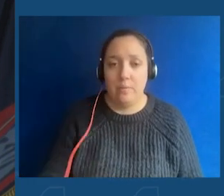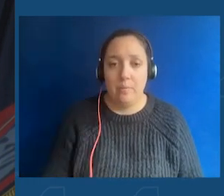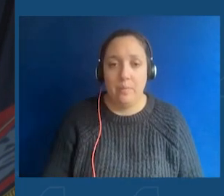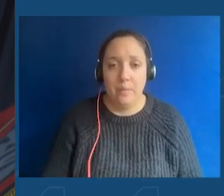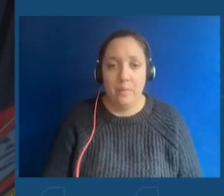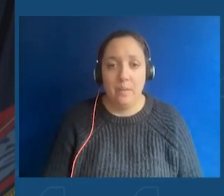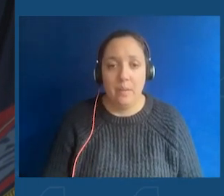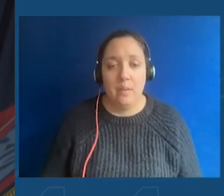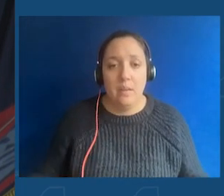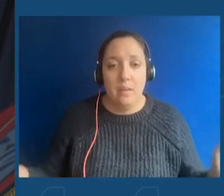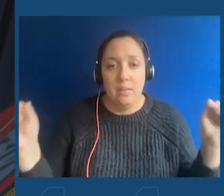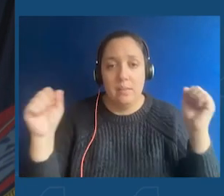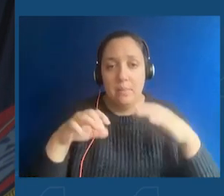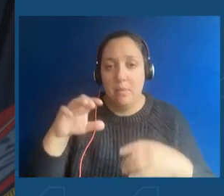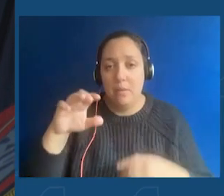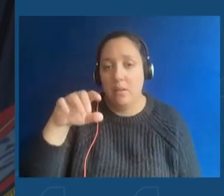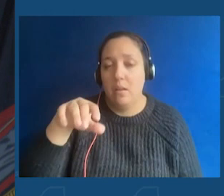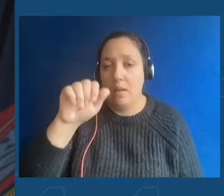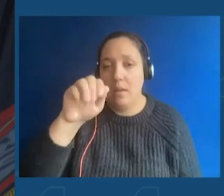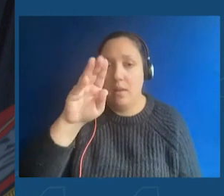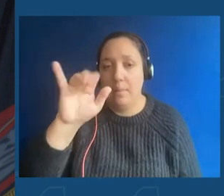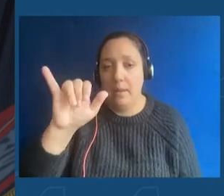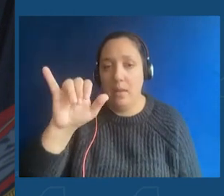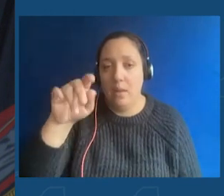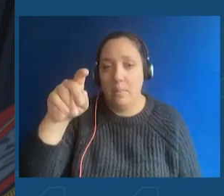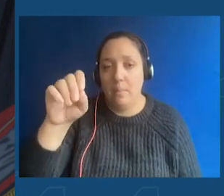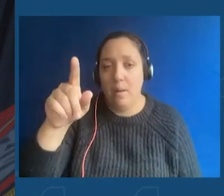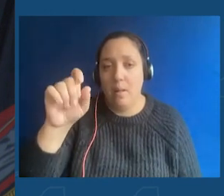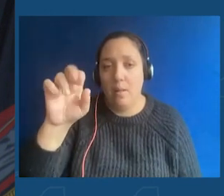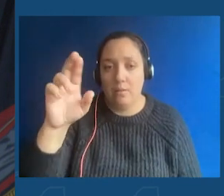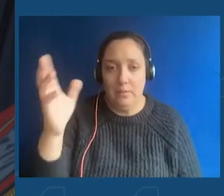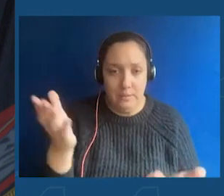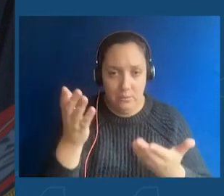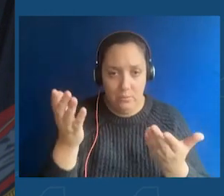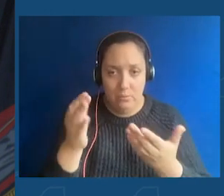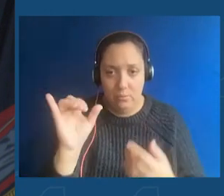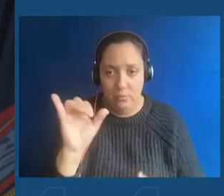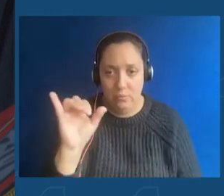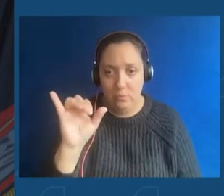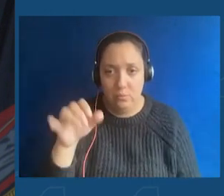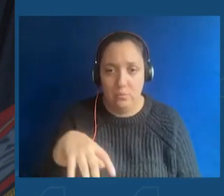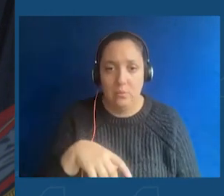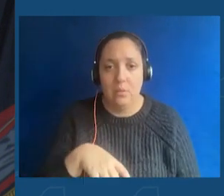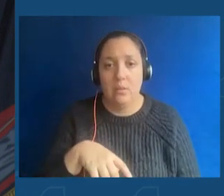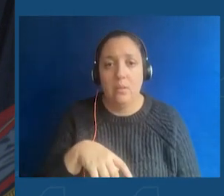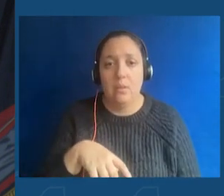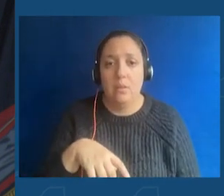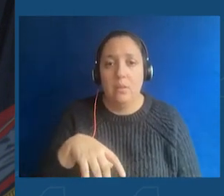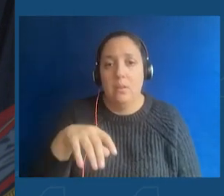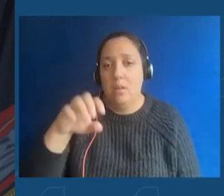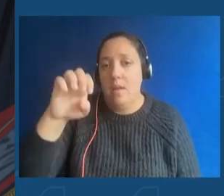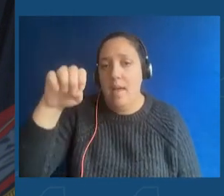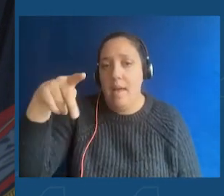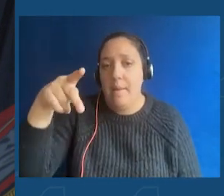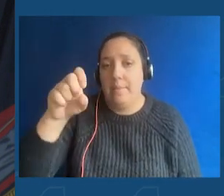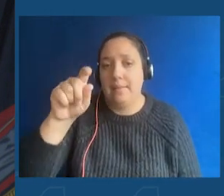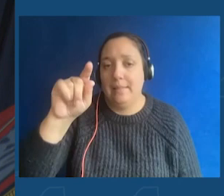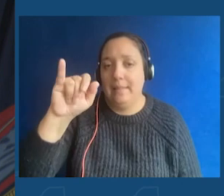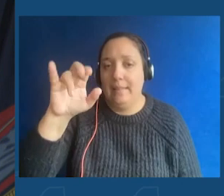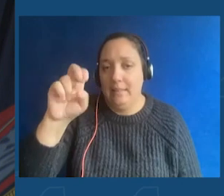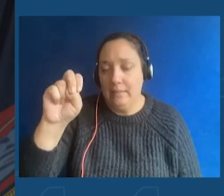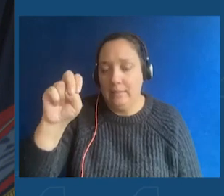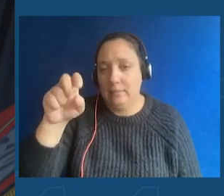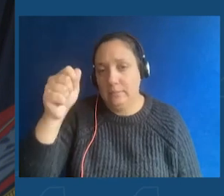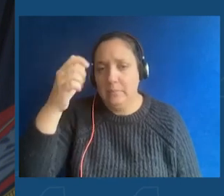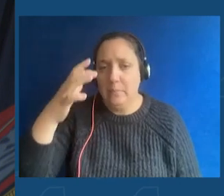Assemblymember Amy Paulin, one of our bill sponsors, is again. Harvey Epstein, one of the enlightened men in the group. Thank you.